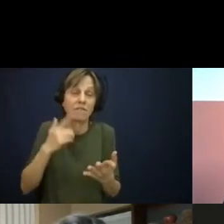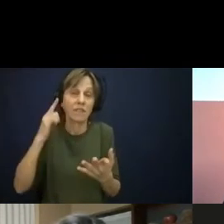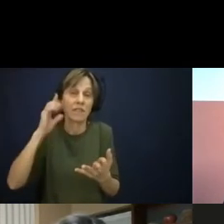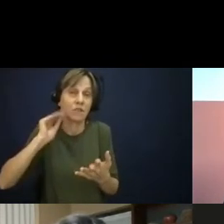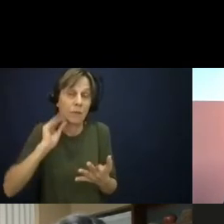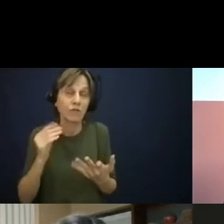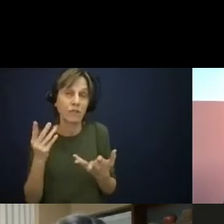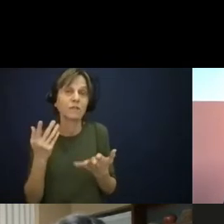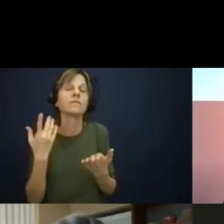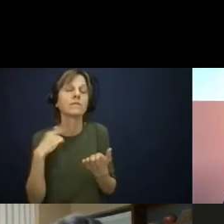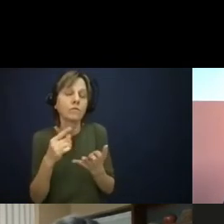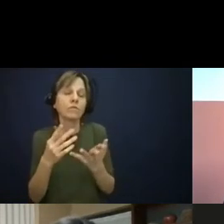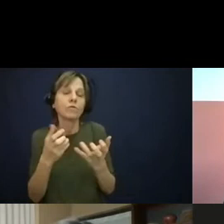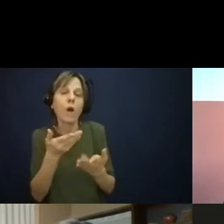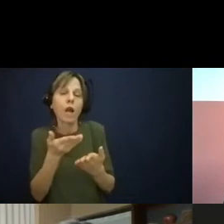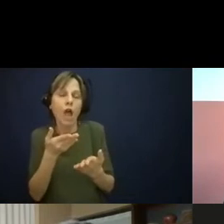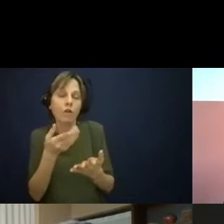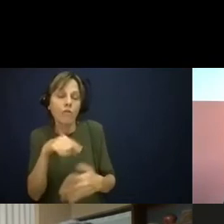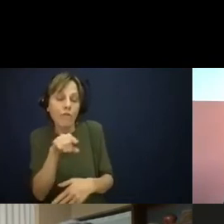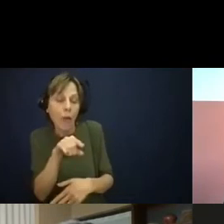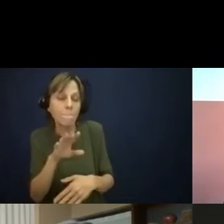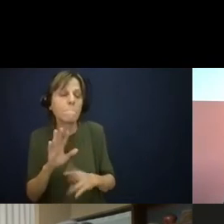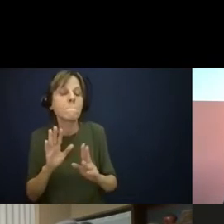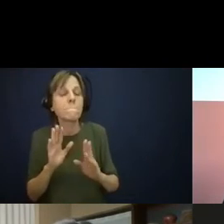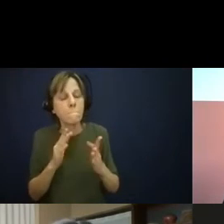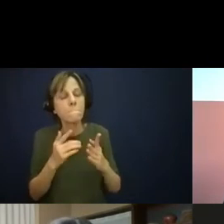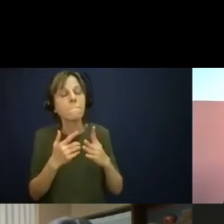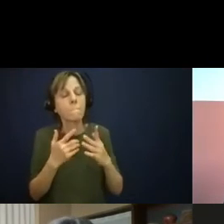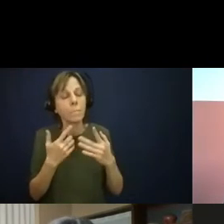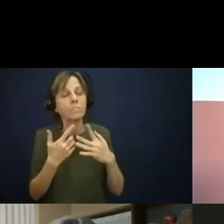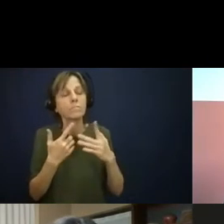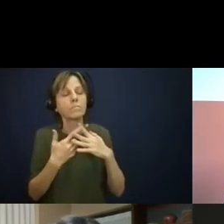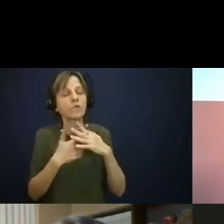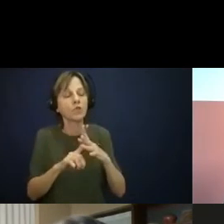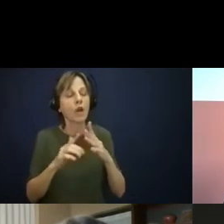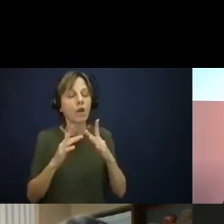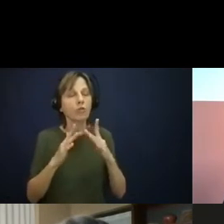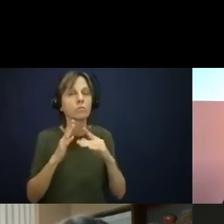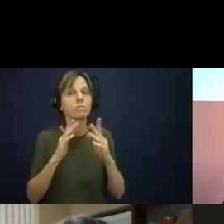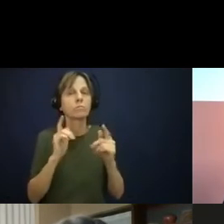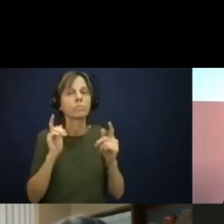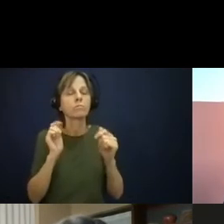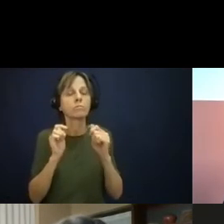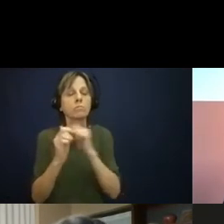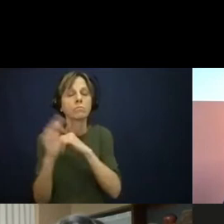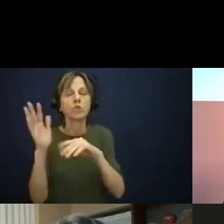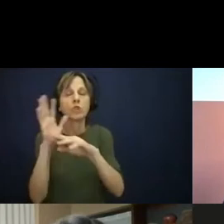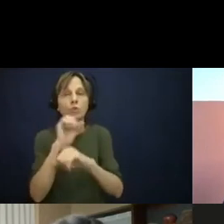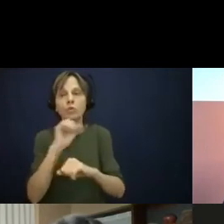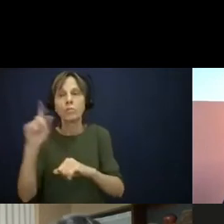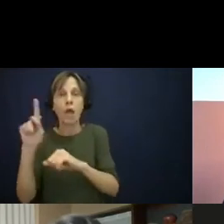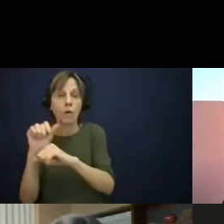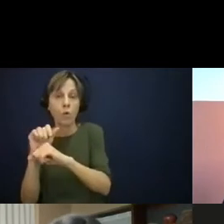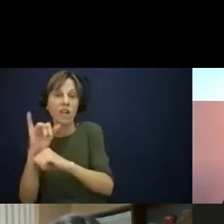we want to hire them and get them slowly acclimated with getting back into the working field, if that's their choice. Otherwise, they can just